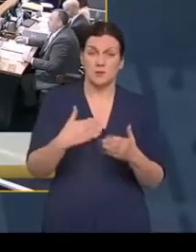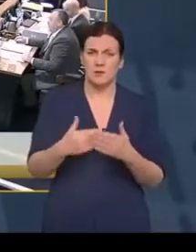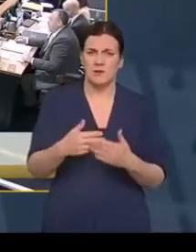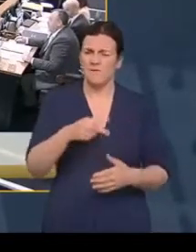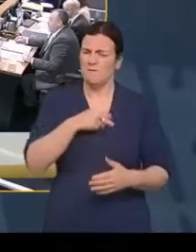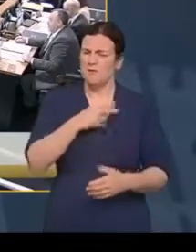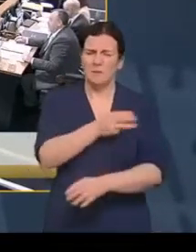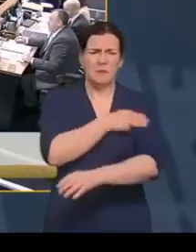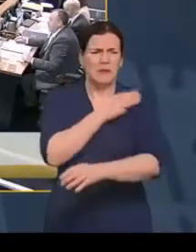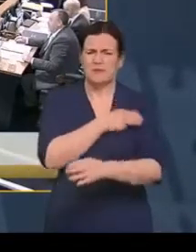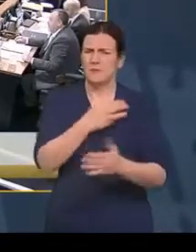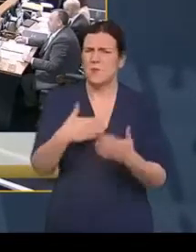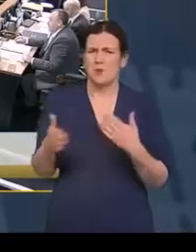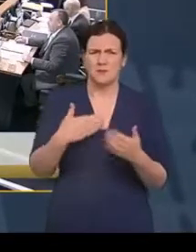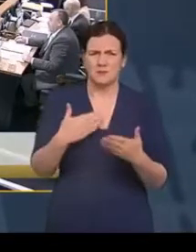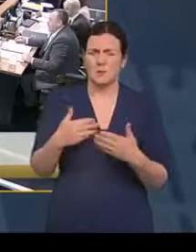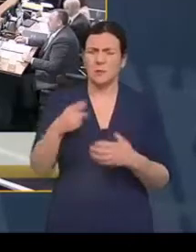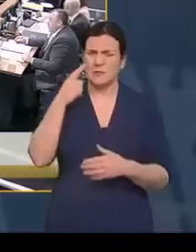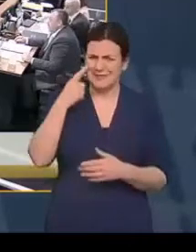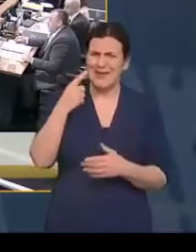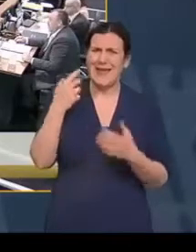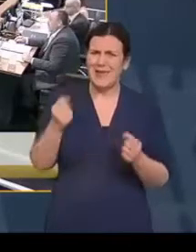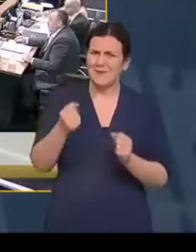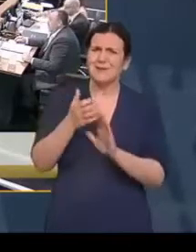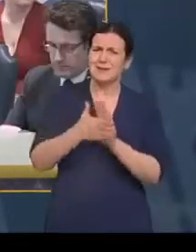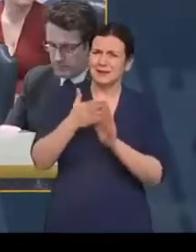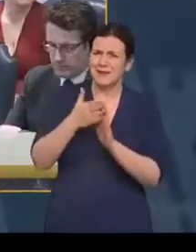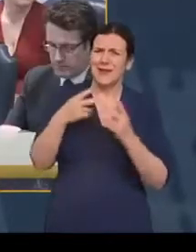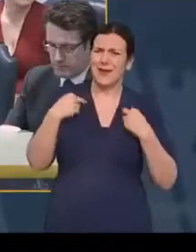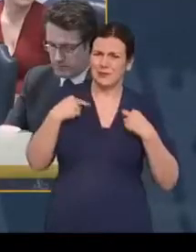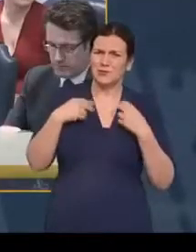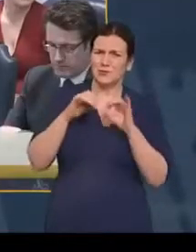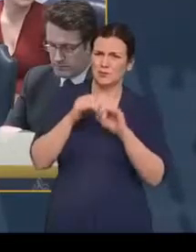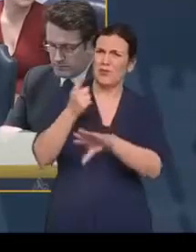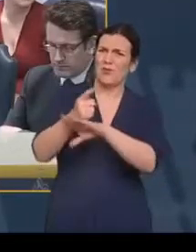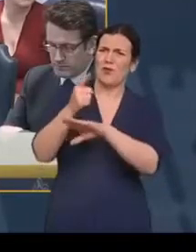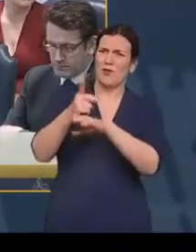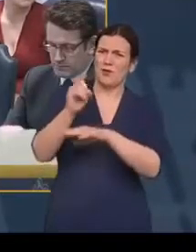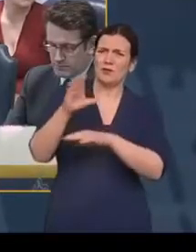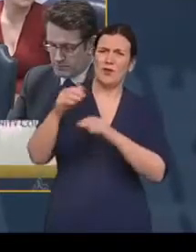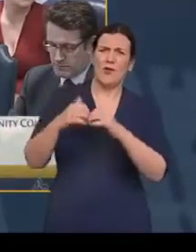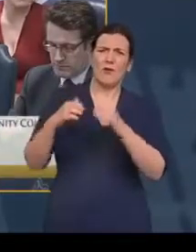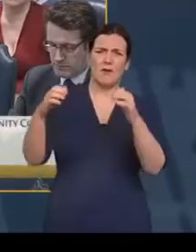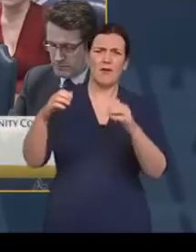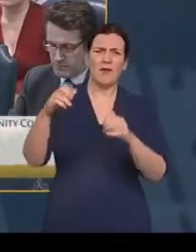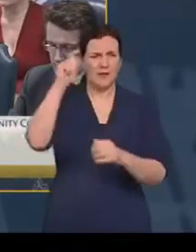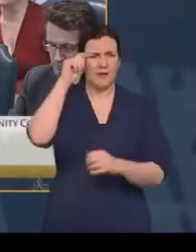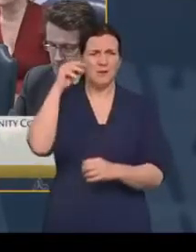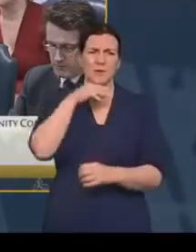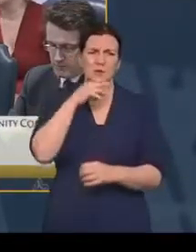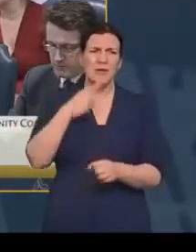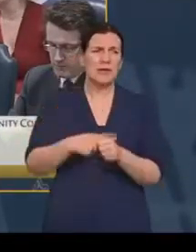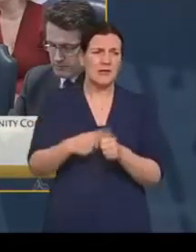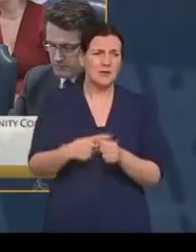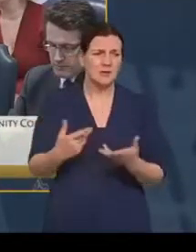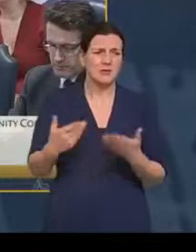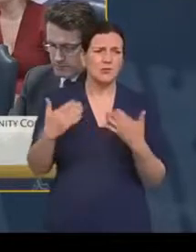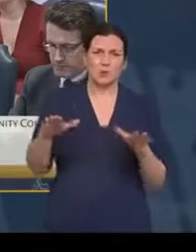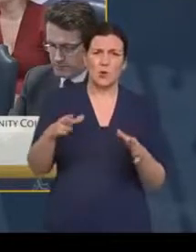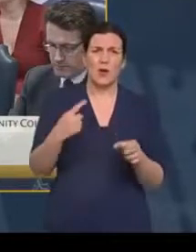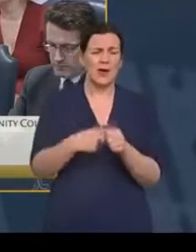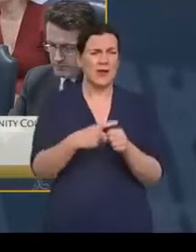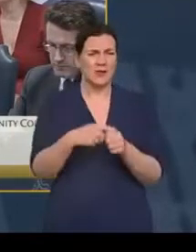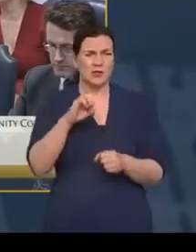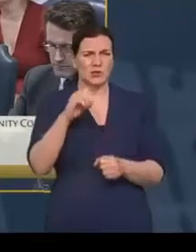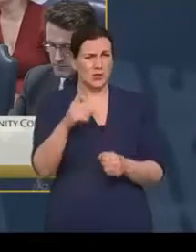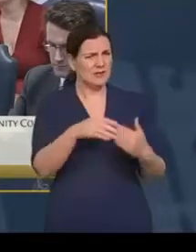and that is that I was very pleased indeed to see that there was a signer in the Dáil last night. And I think that was very important, but here again is another